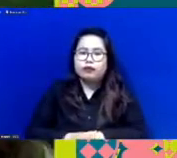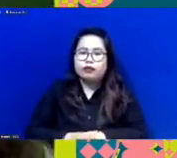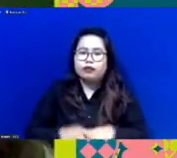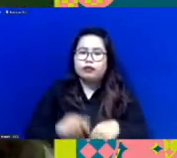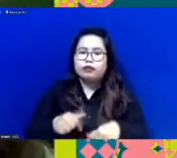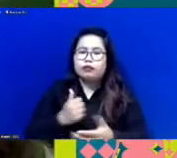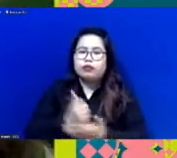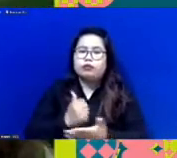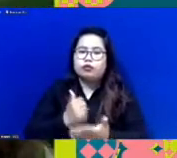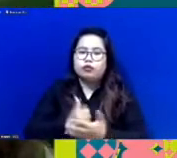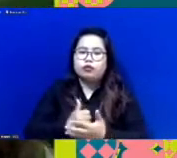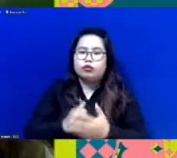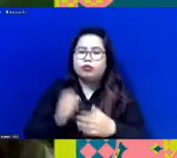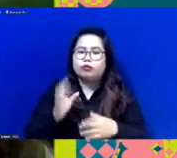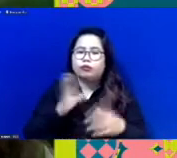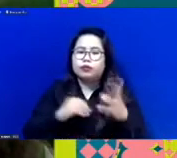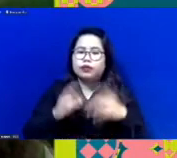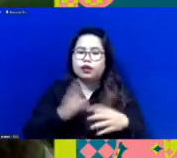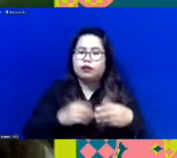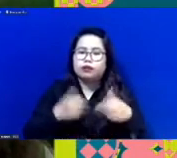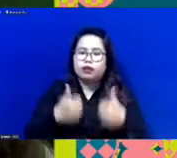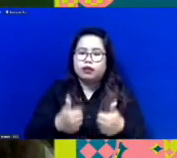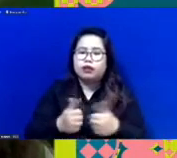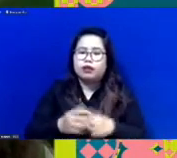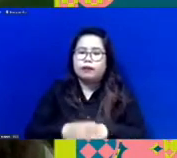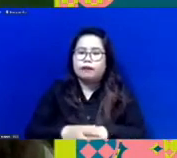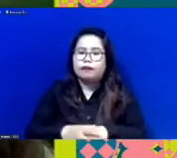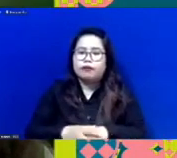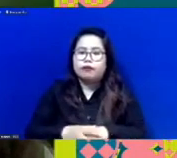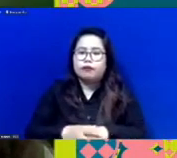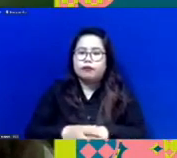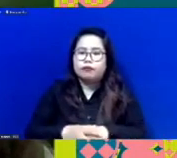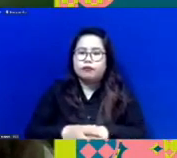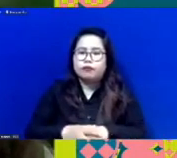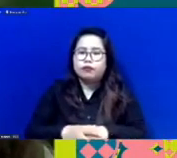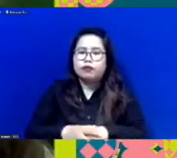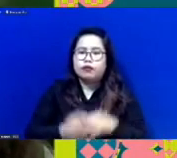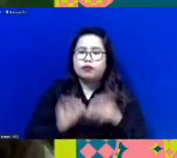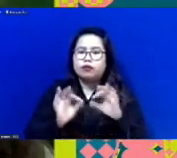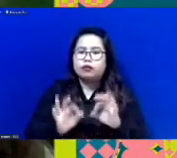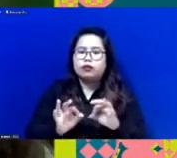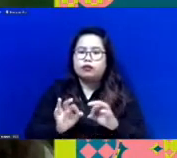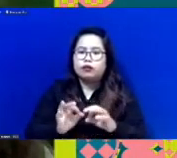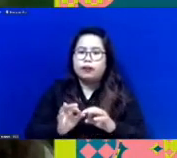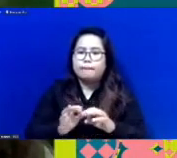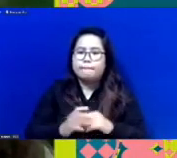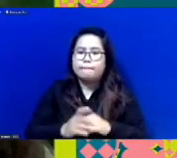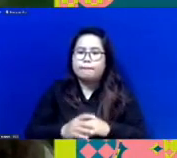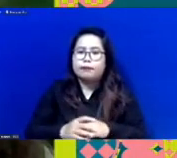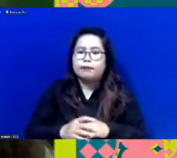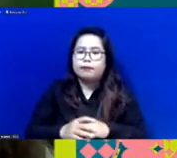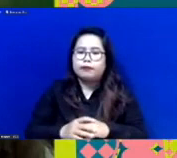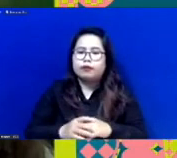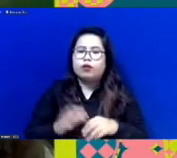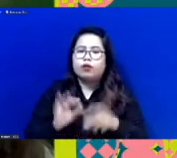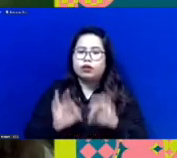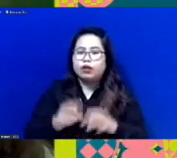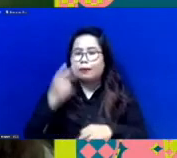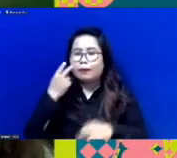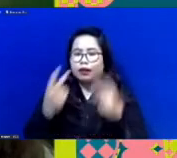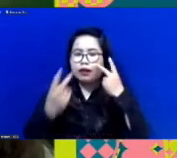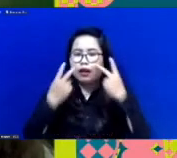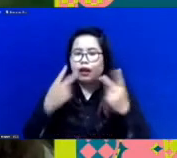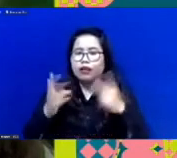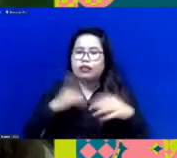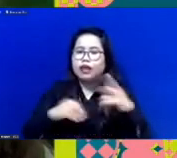Mandip, females. And for me, just sitting there witnessing the dialogue, the opening of this dialogue is just very heartwarming